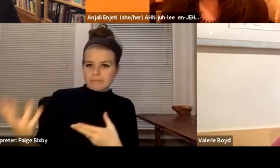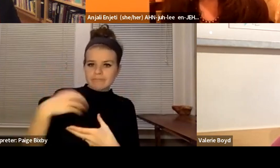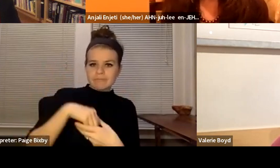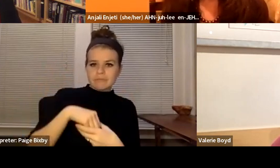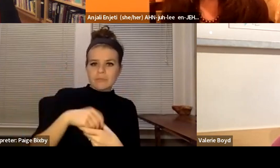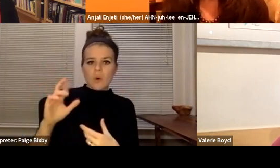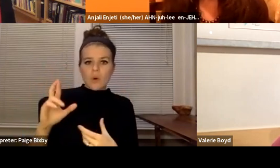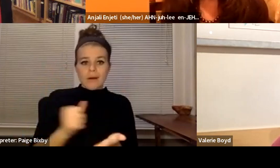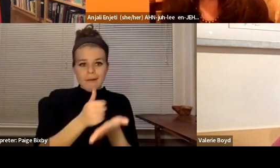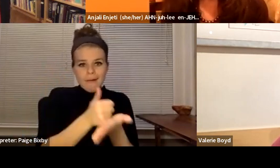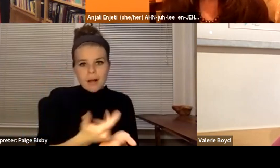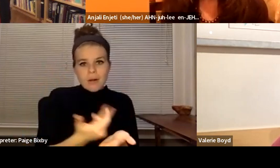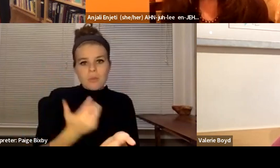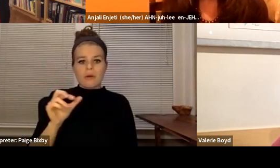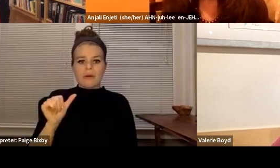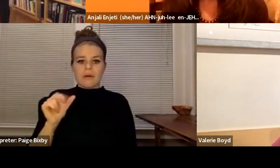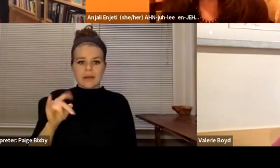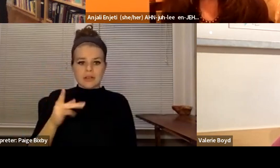look around, Anjali, as you're saying,